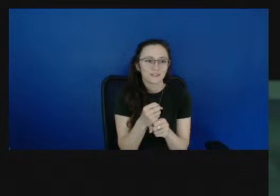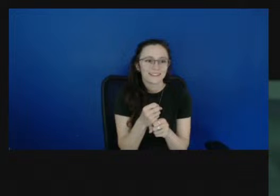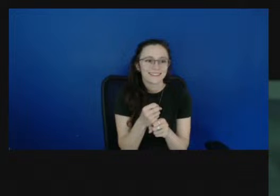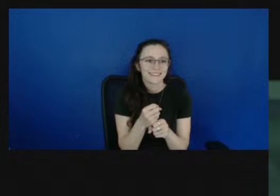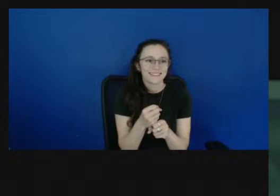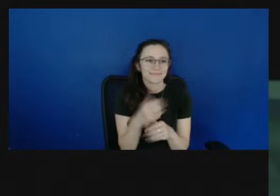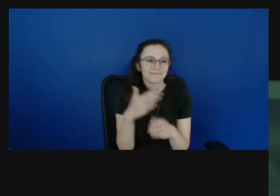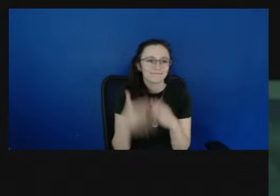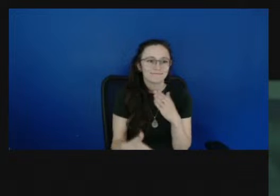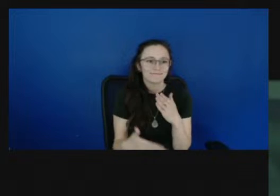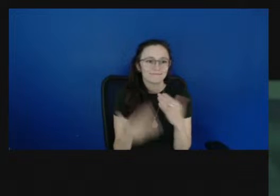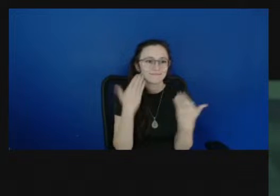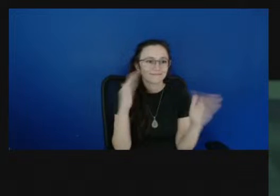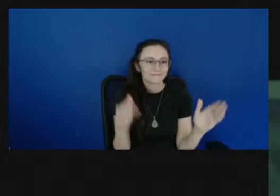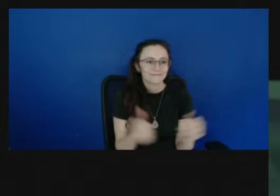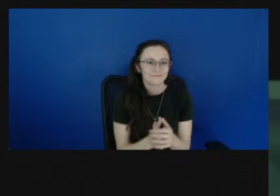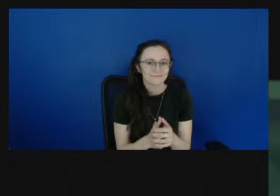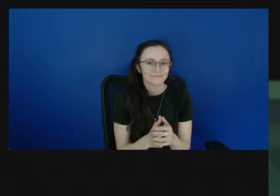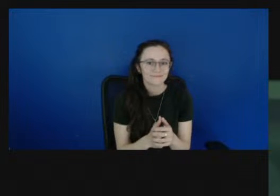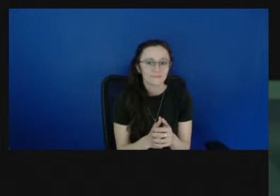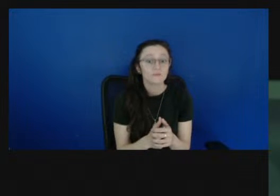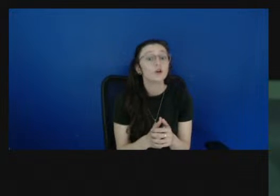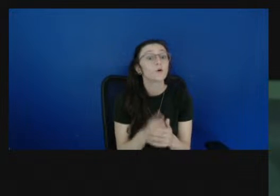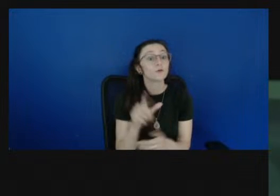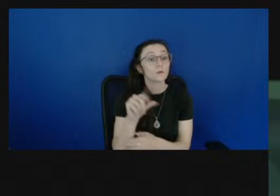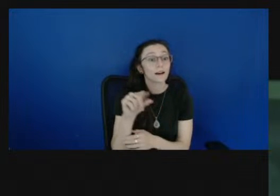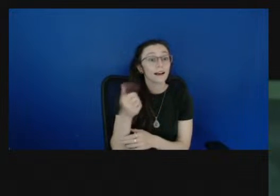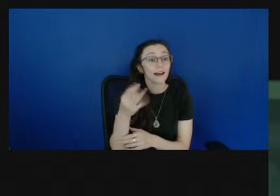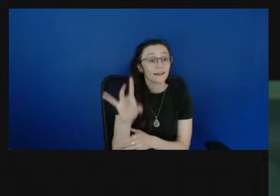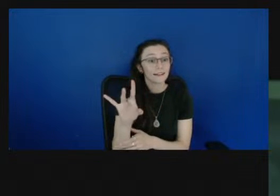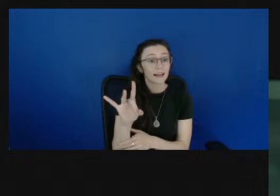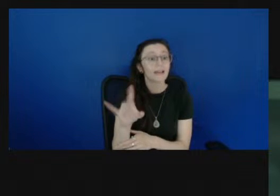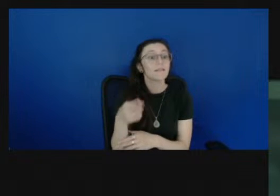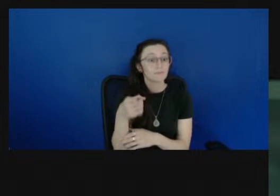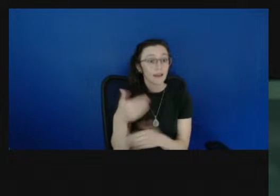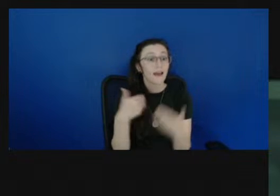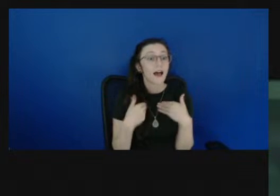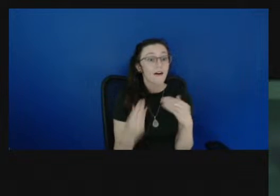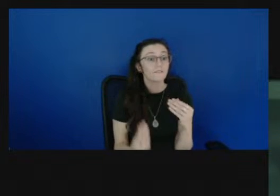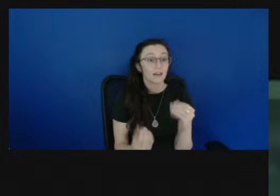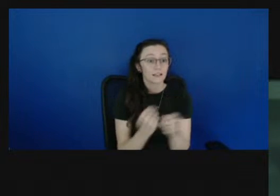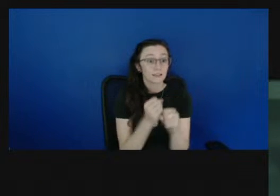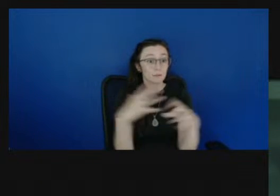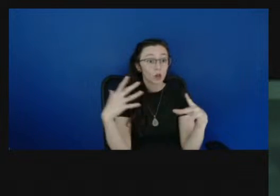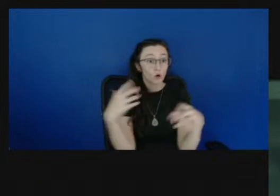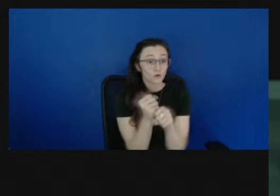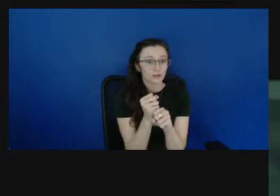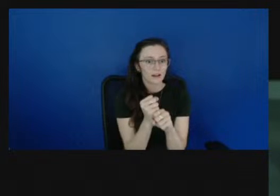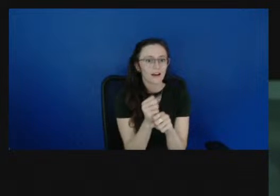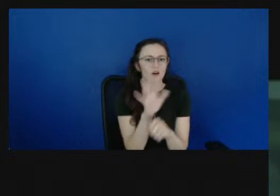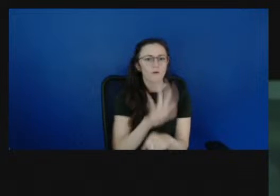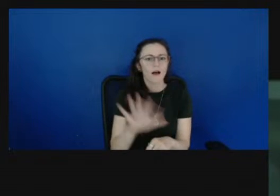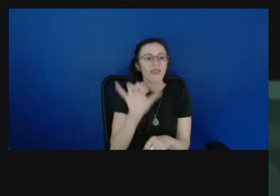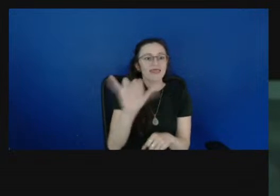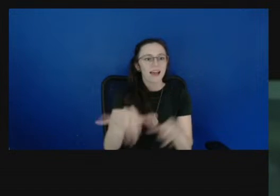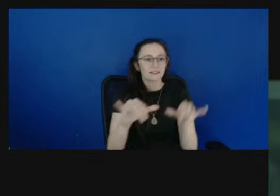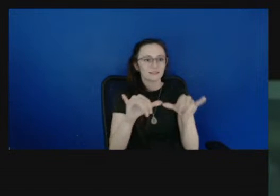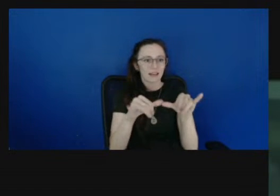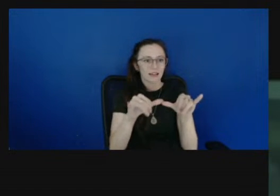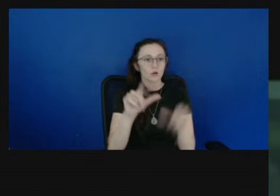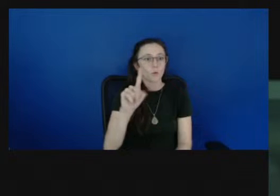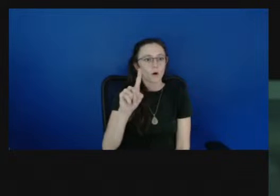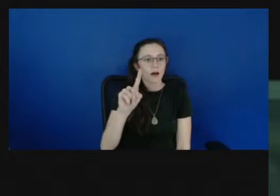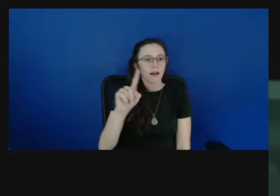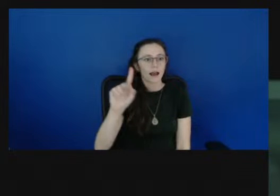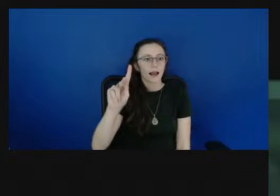In 2018, there were explosions, most of which were about this size. This is about maybe a kilometer tall